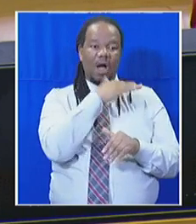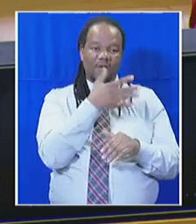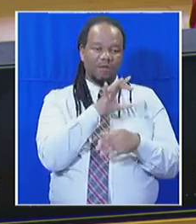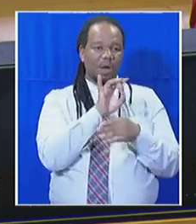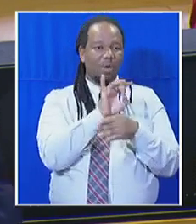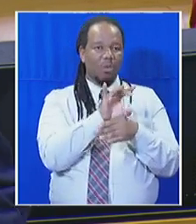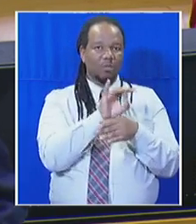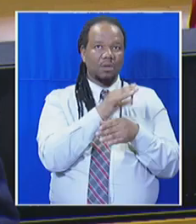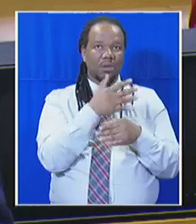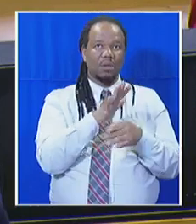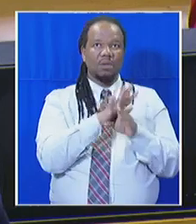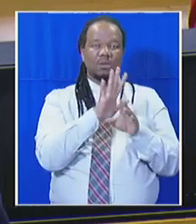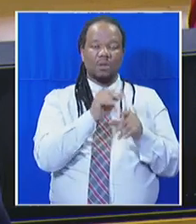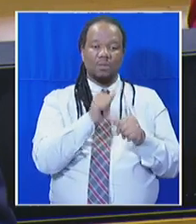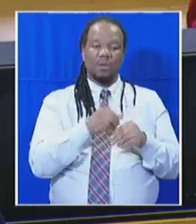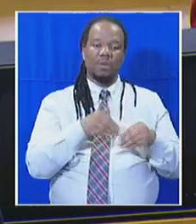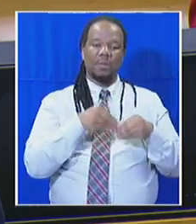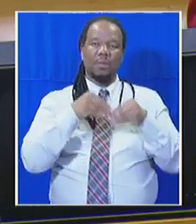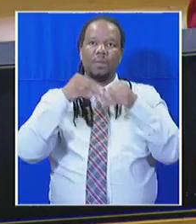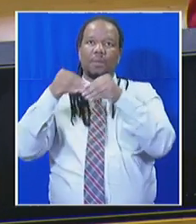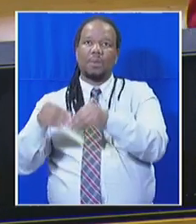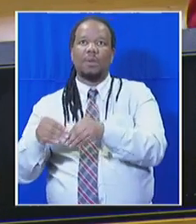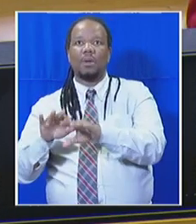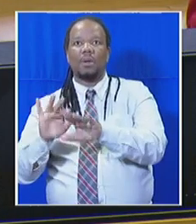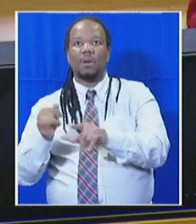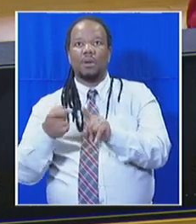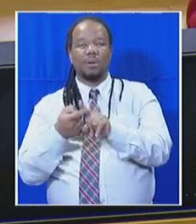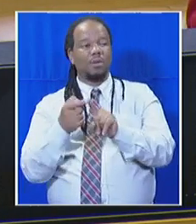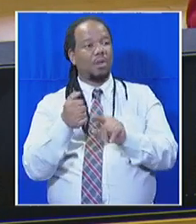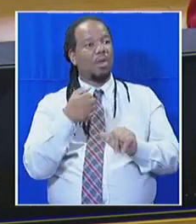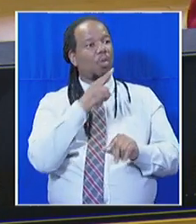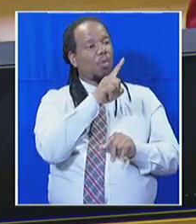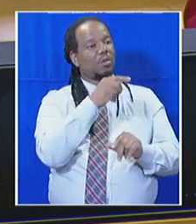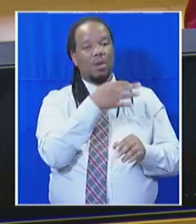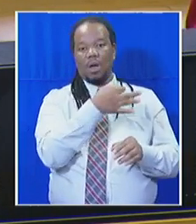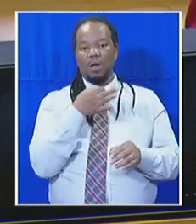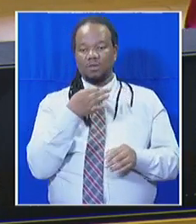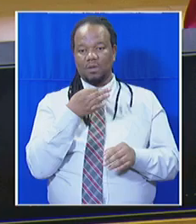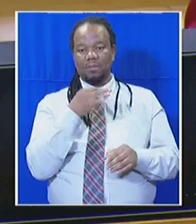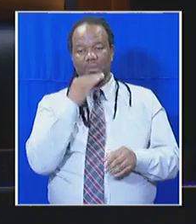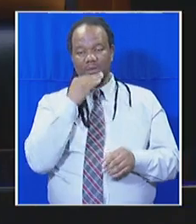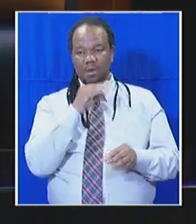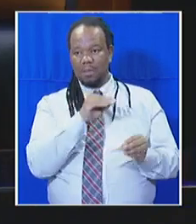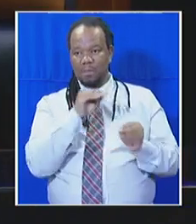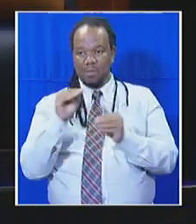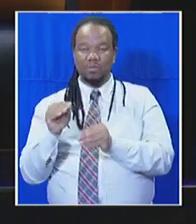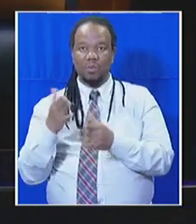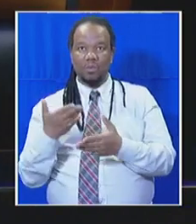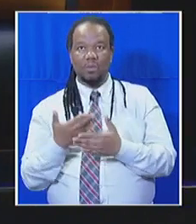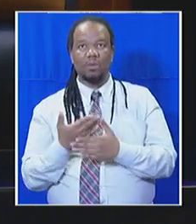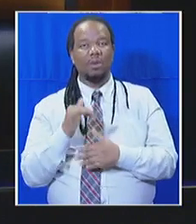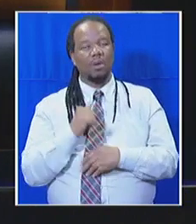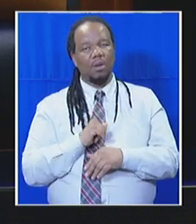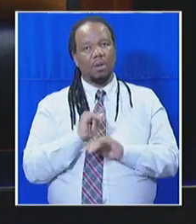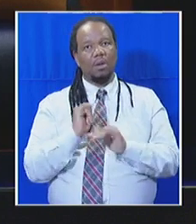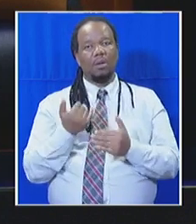leader, then it must be postponed. Those questions were not answered. Honourable Member, with due respect. This is a